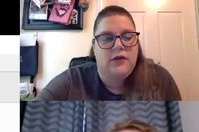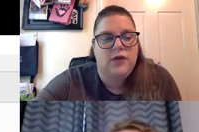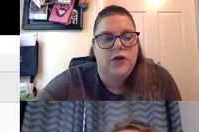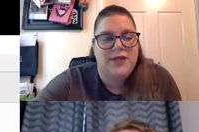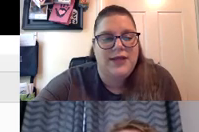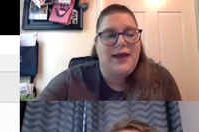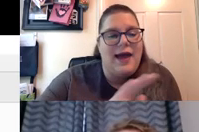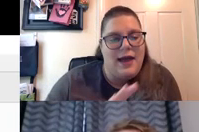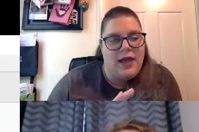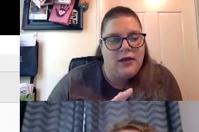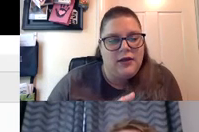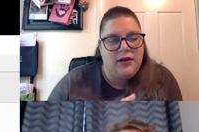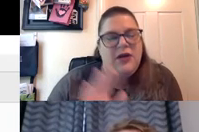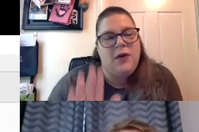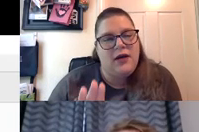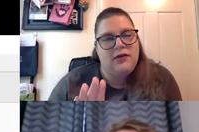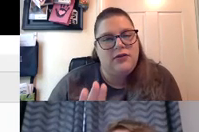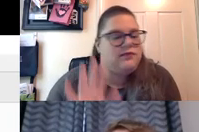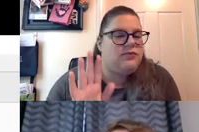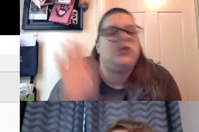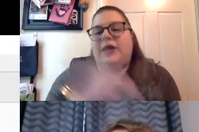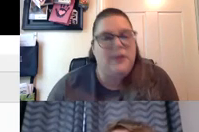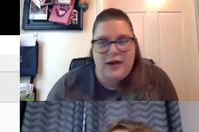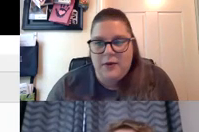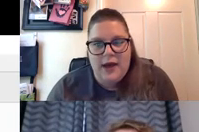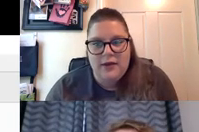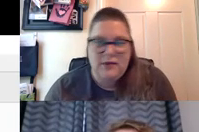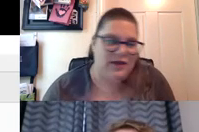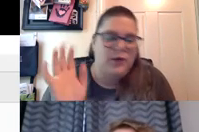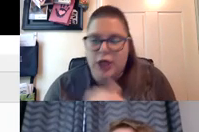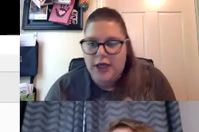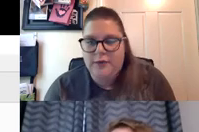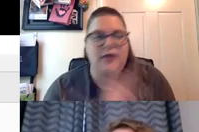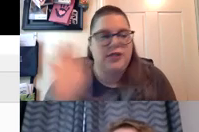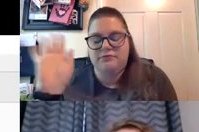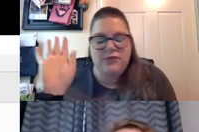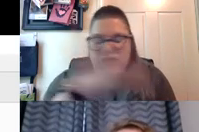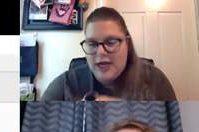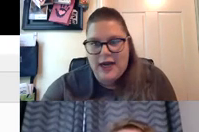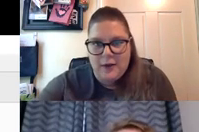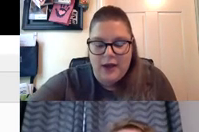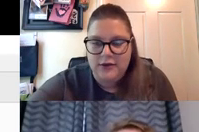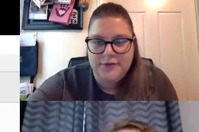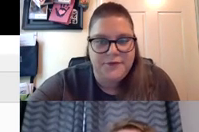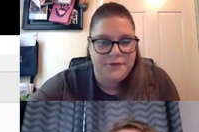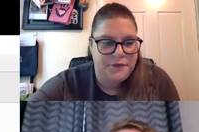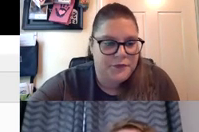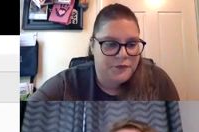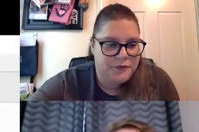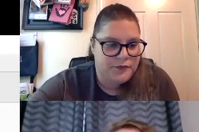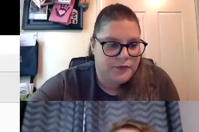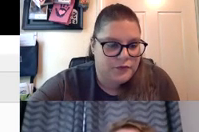that Adobe's like, hey, you know what? Just look at them anyway. I think we're good, but just try it anyway.